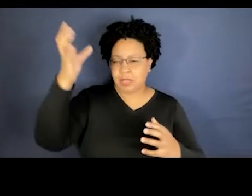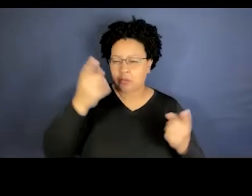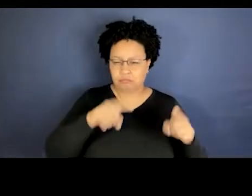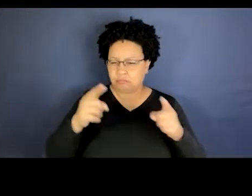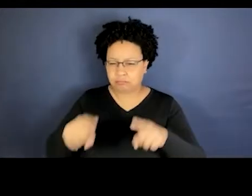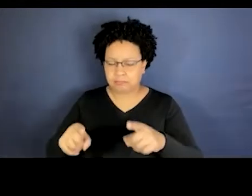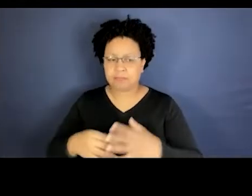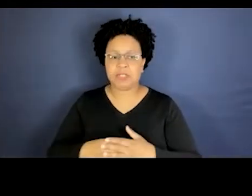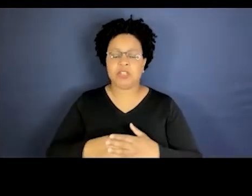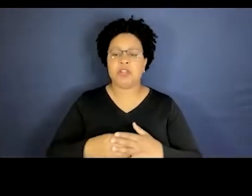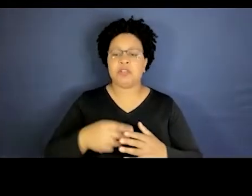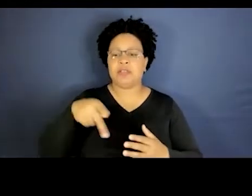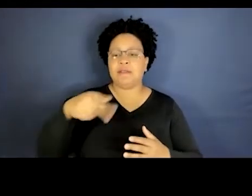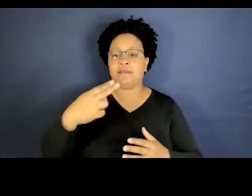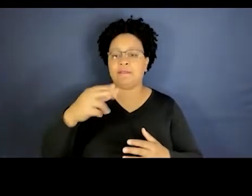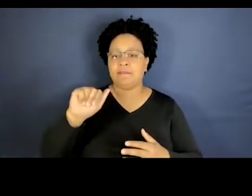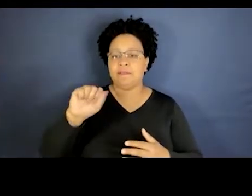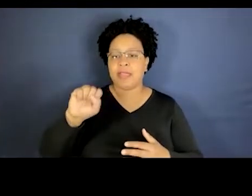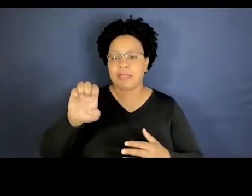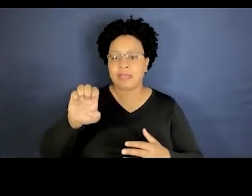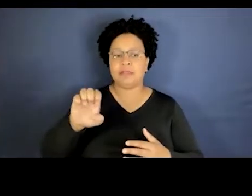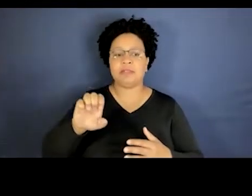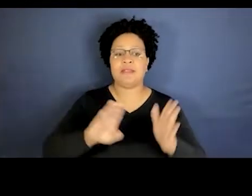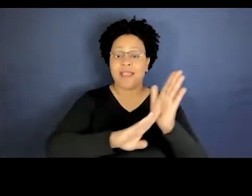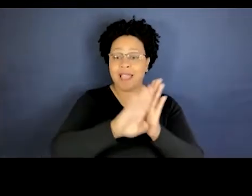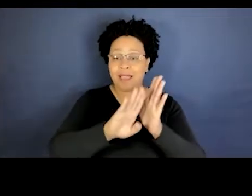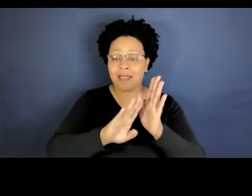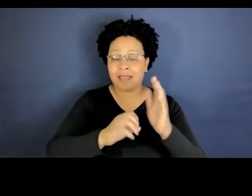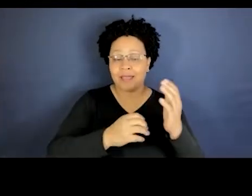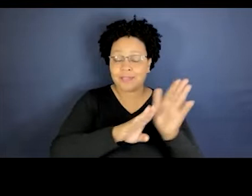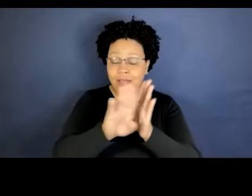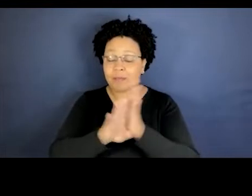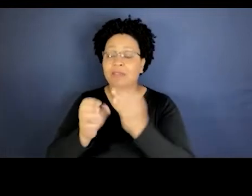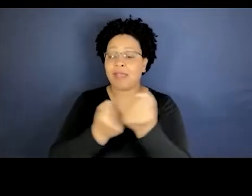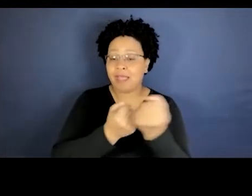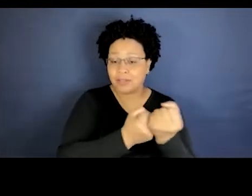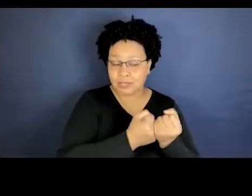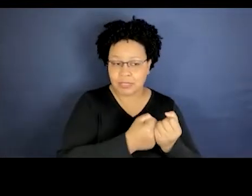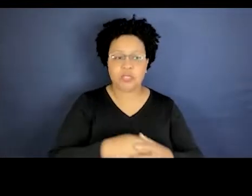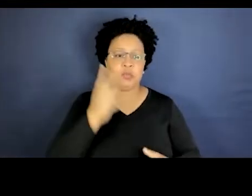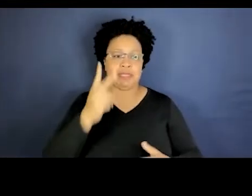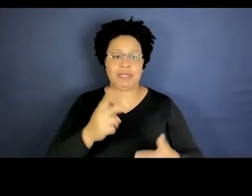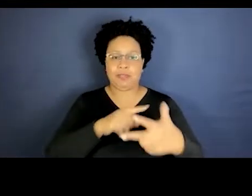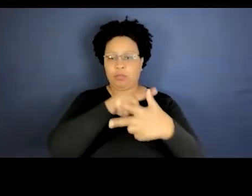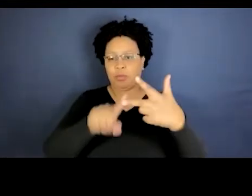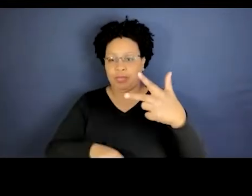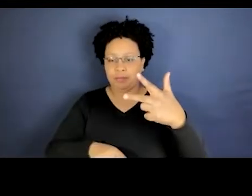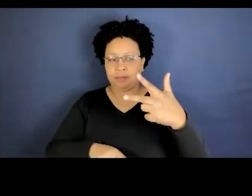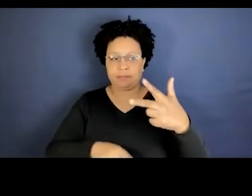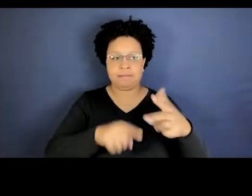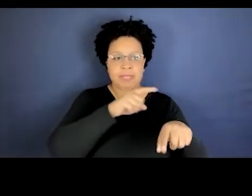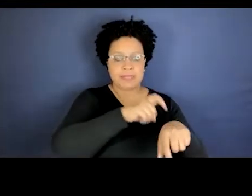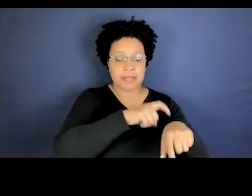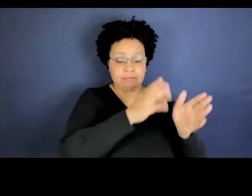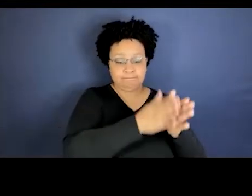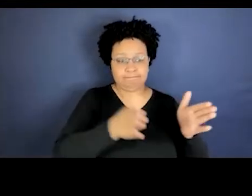are phases of advocacy development. So you will see that there are 3 different phases. And so there's the